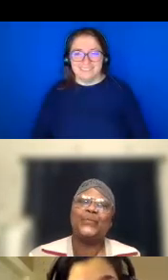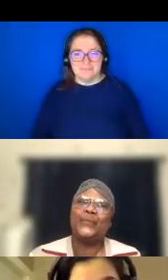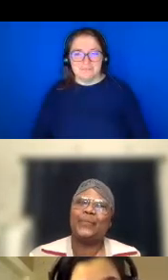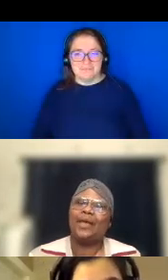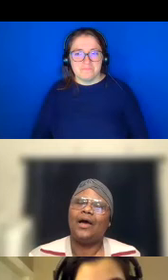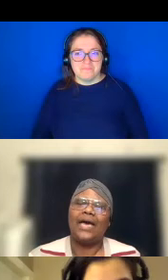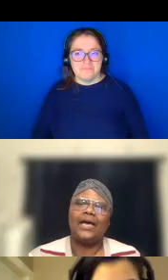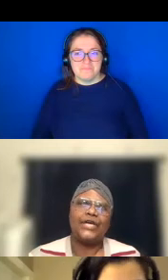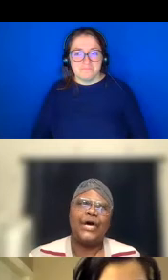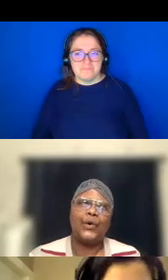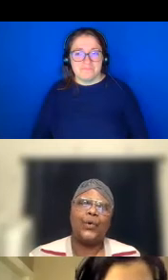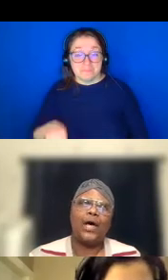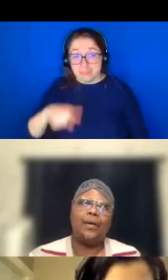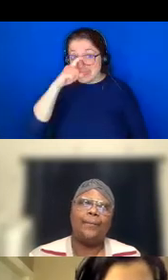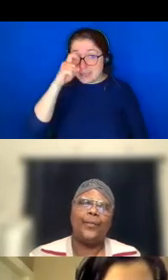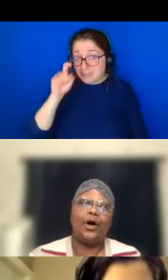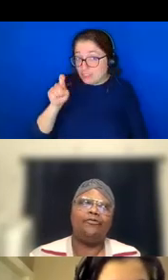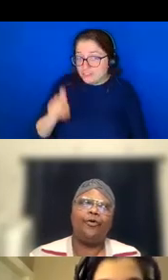2022? Okay, so